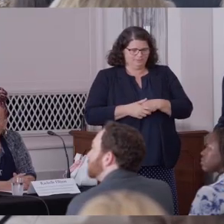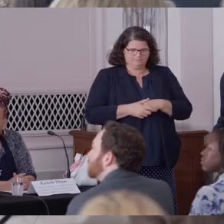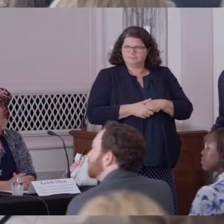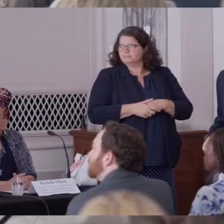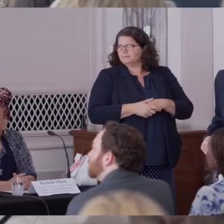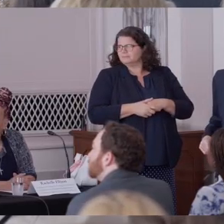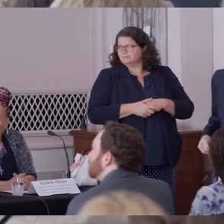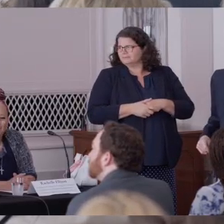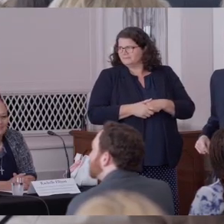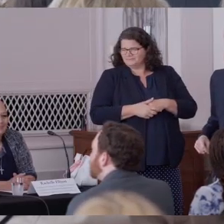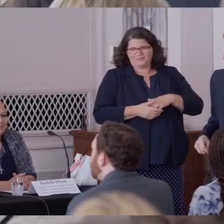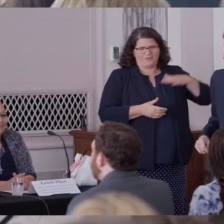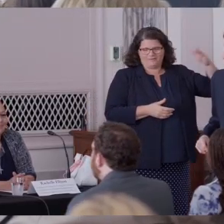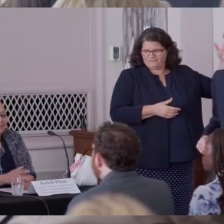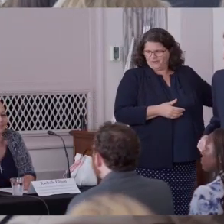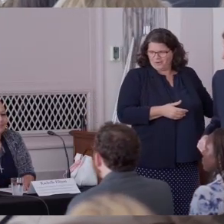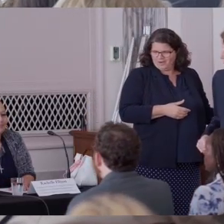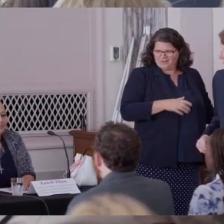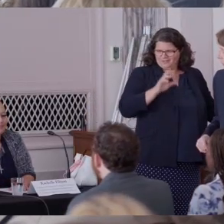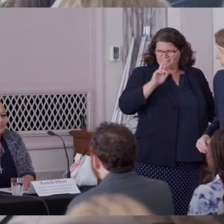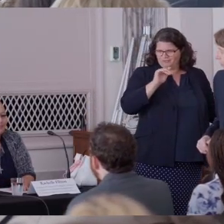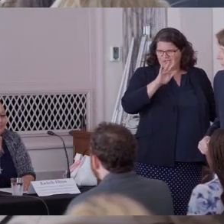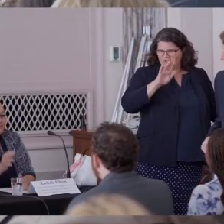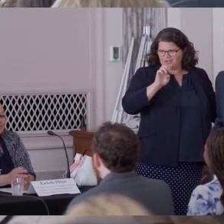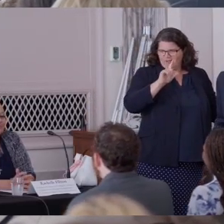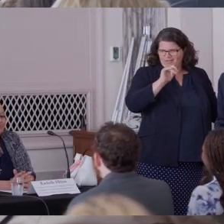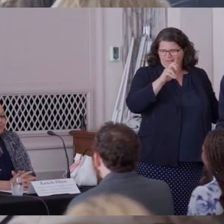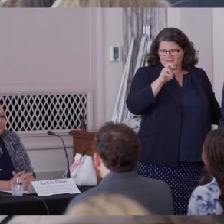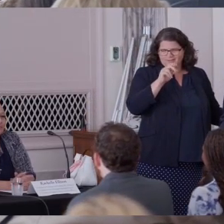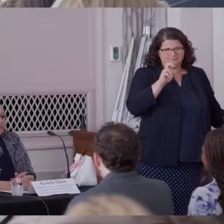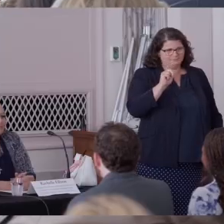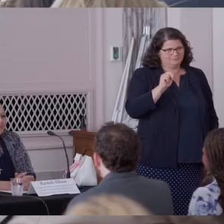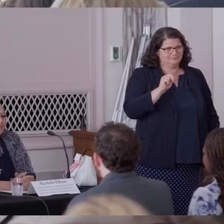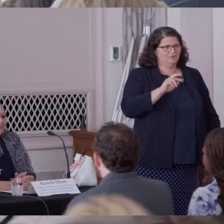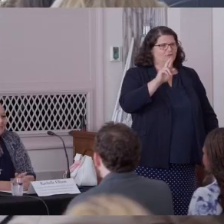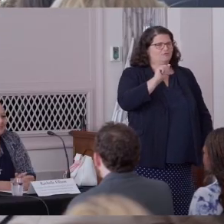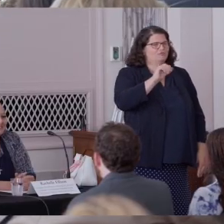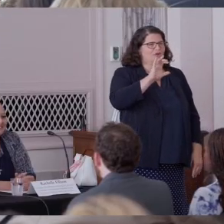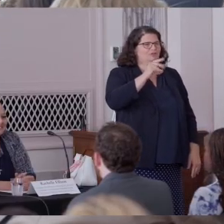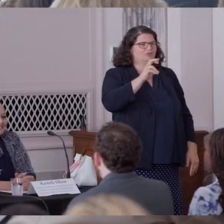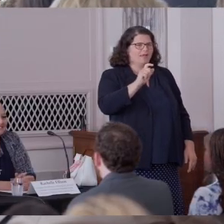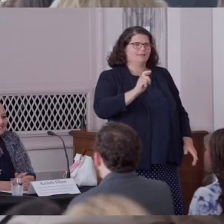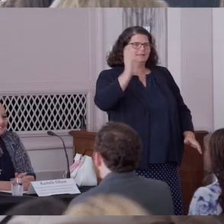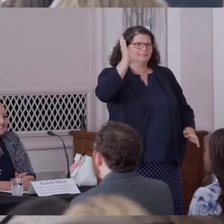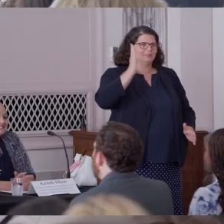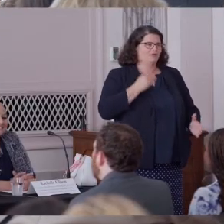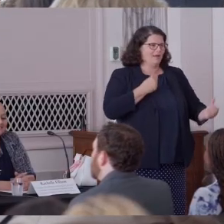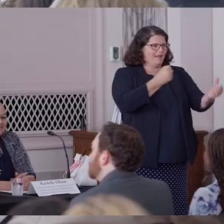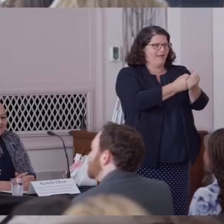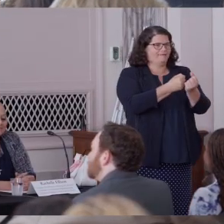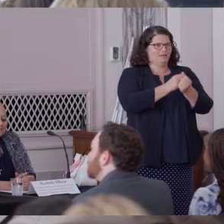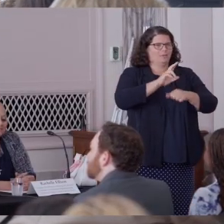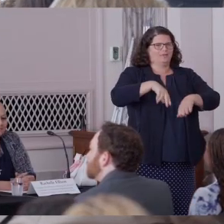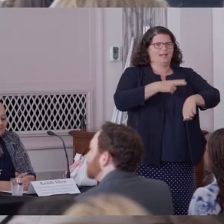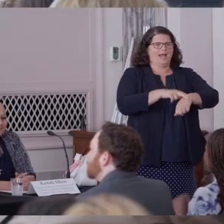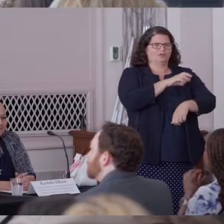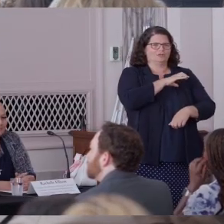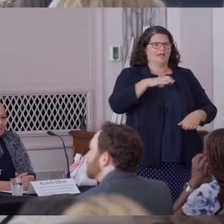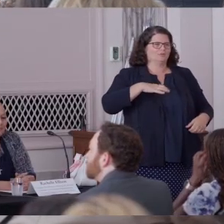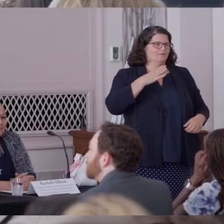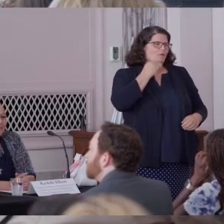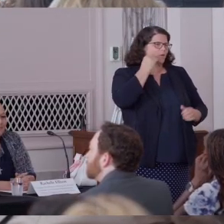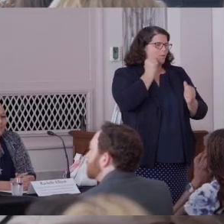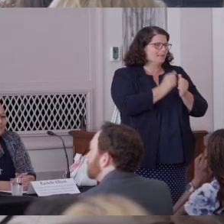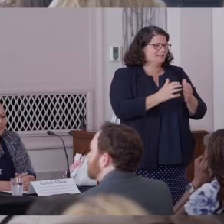the very end to my far left is Rochelle Ellison. Rochelle is a speaker and advocate with the National Council for the Homeless. She's